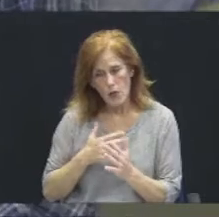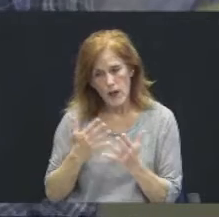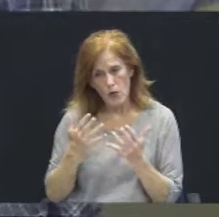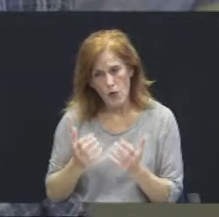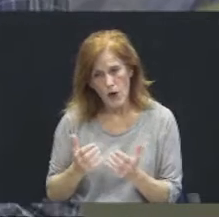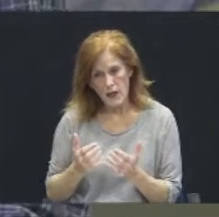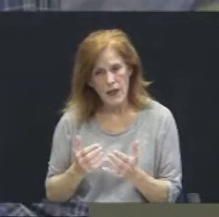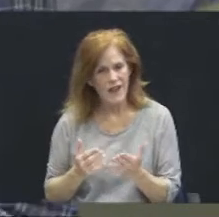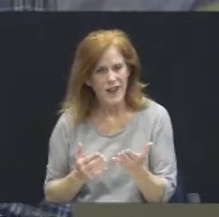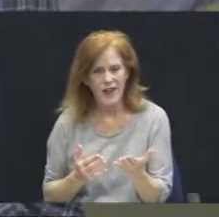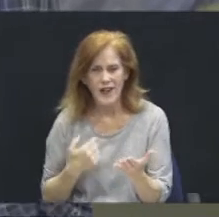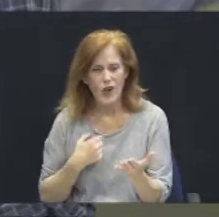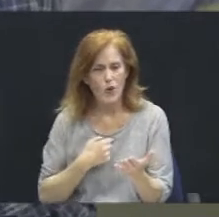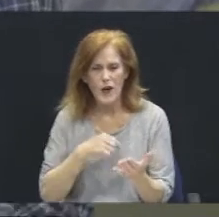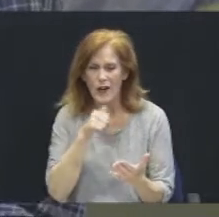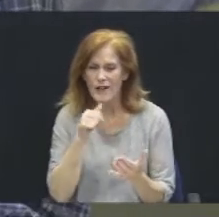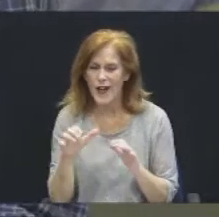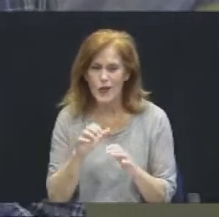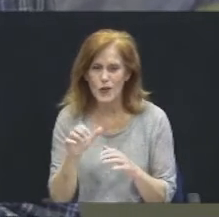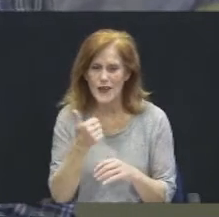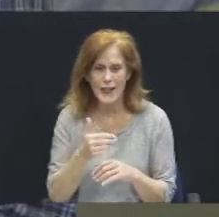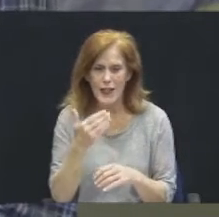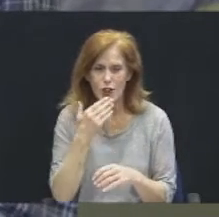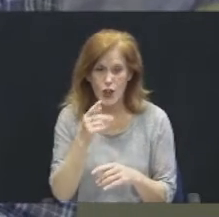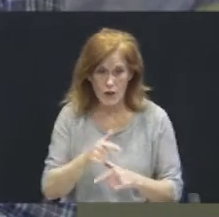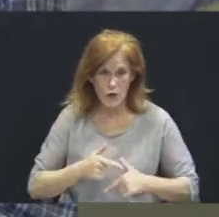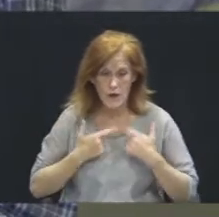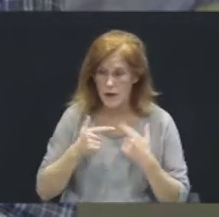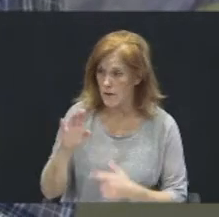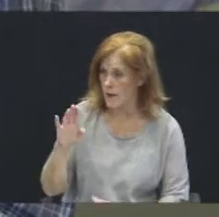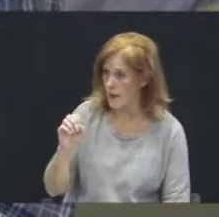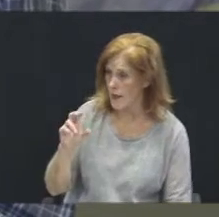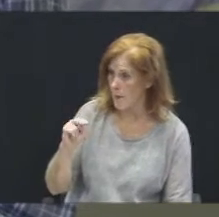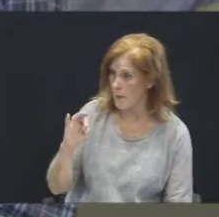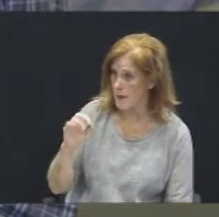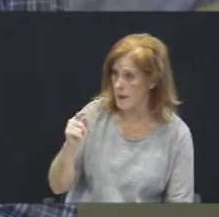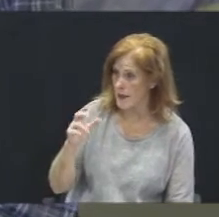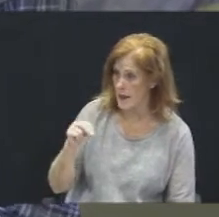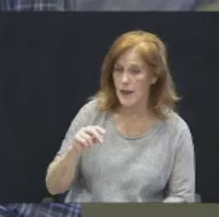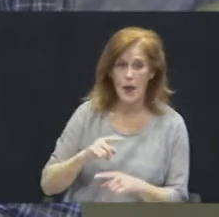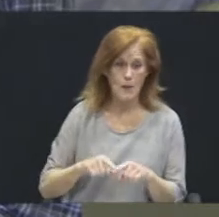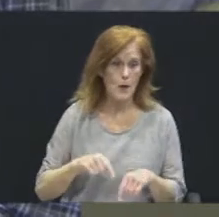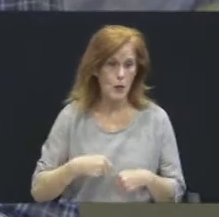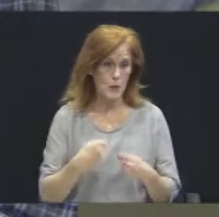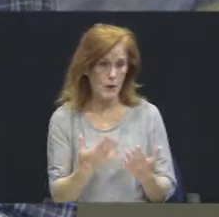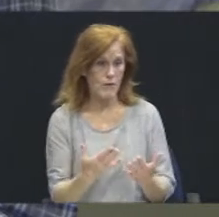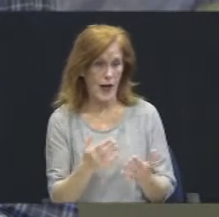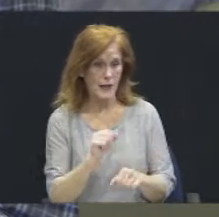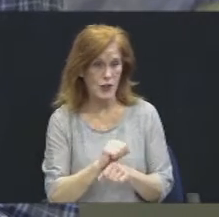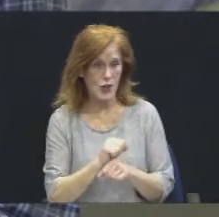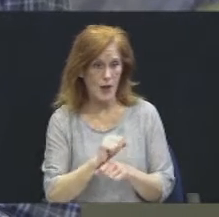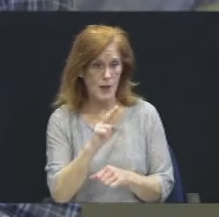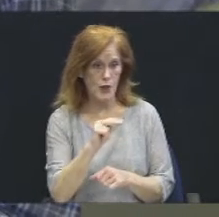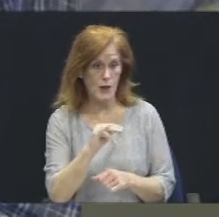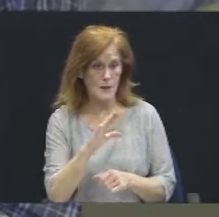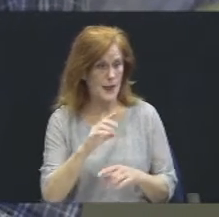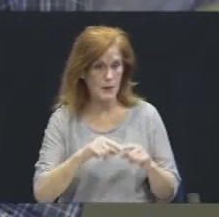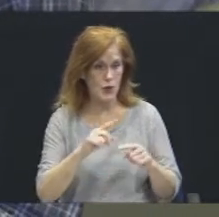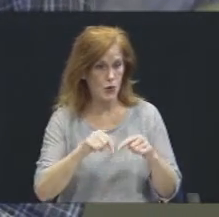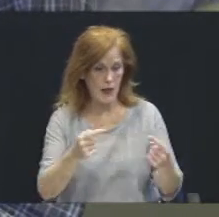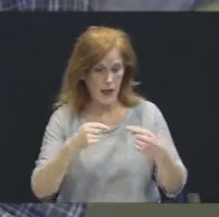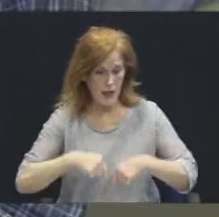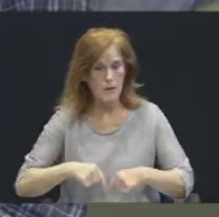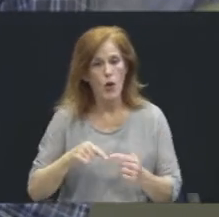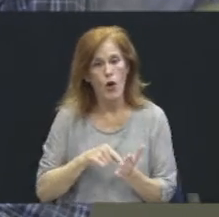doing you any good if you live in Bennington and we get you a job at the med center and then you can't get there. Or you're paying an